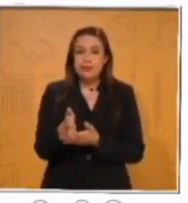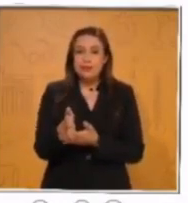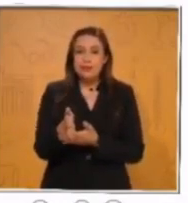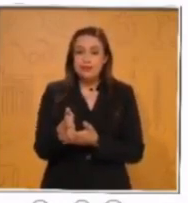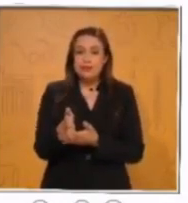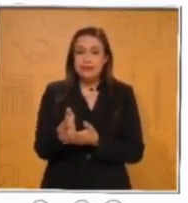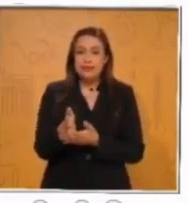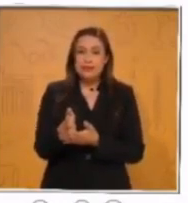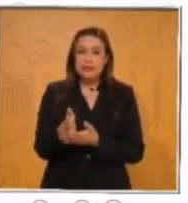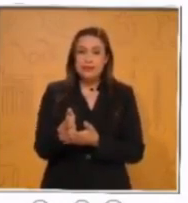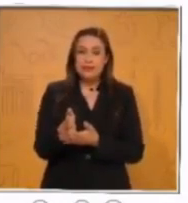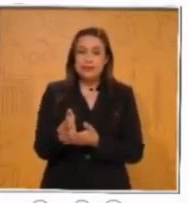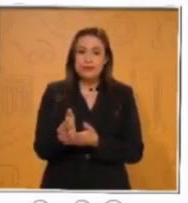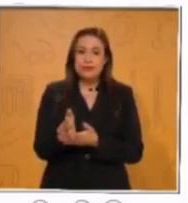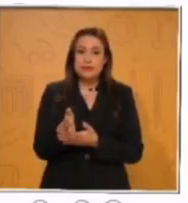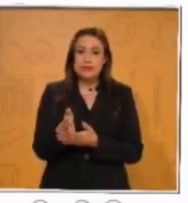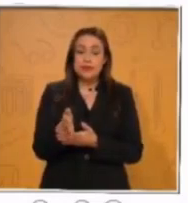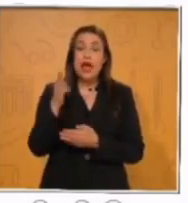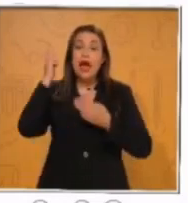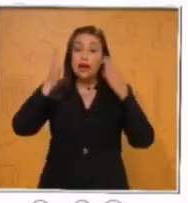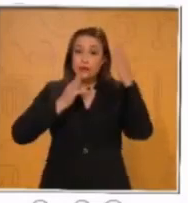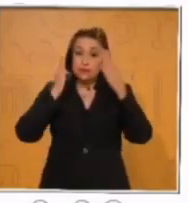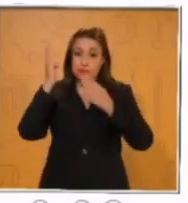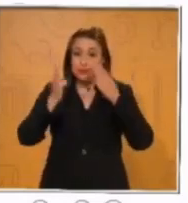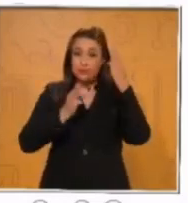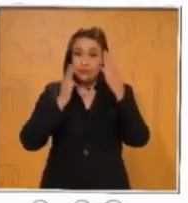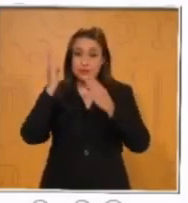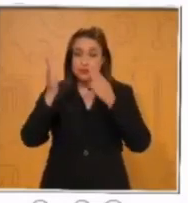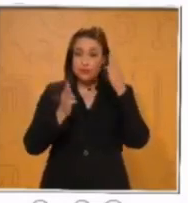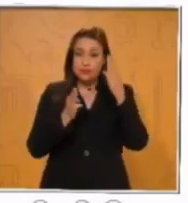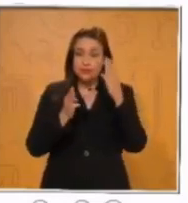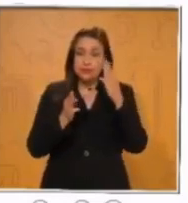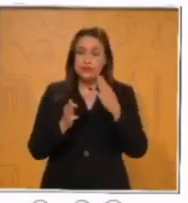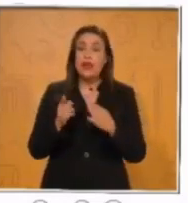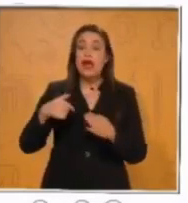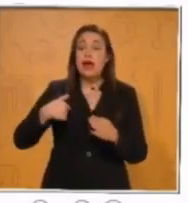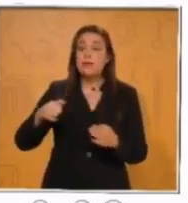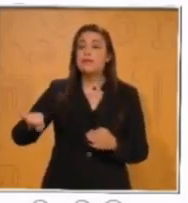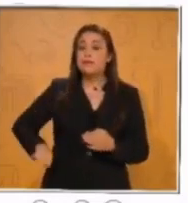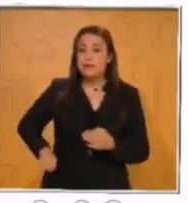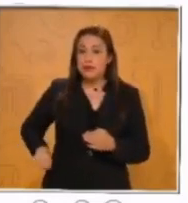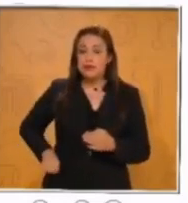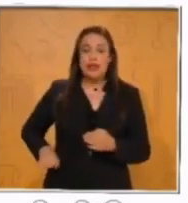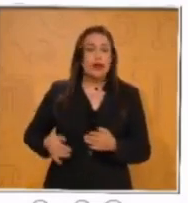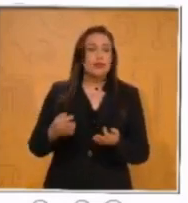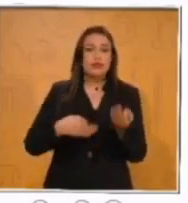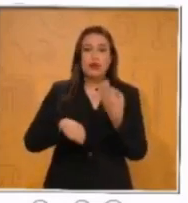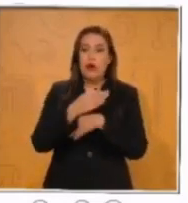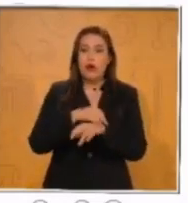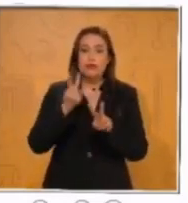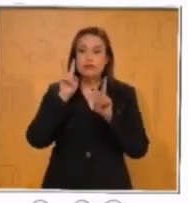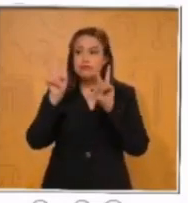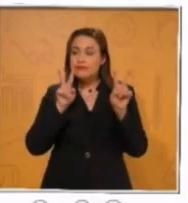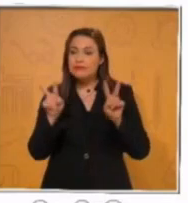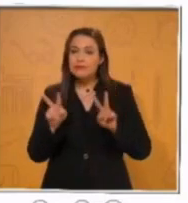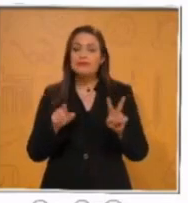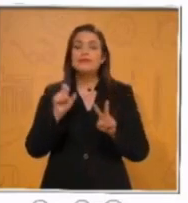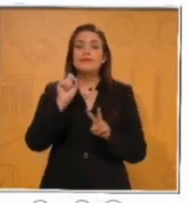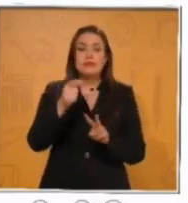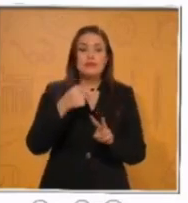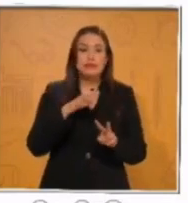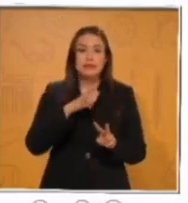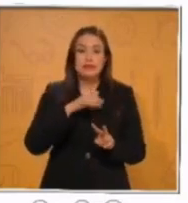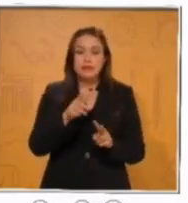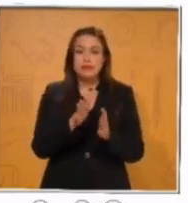when we went to the museums. I am interested in all times, and I like reading books